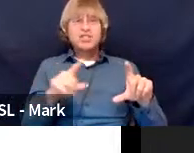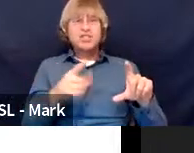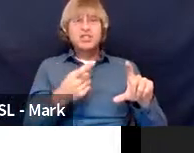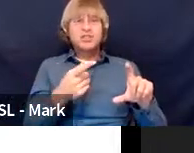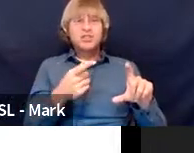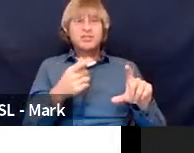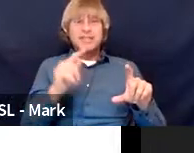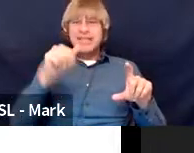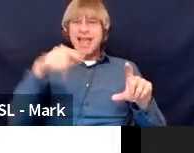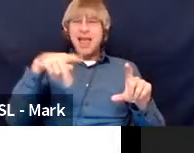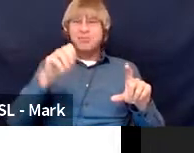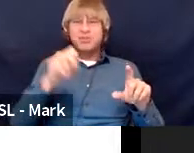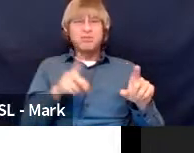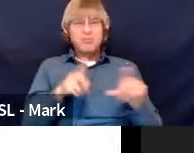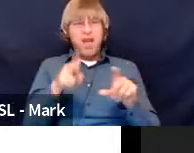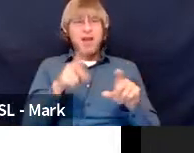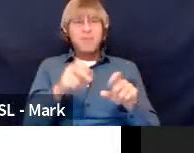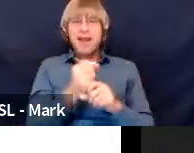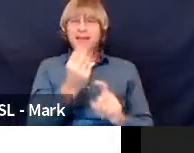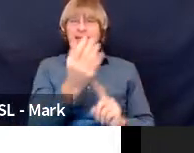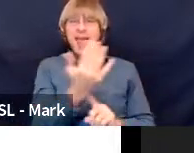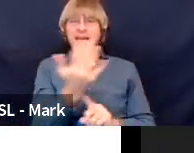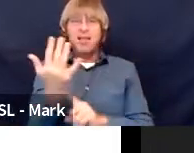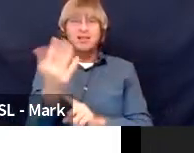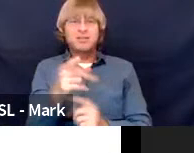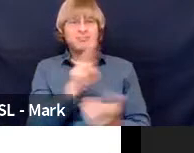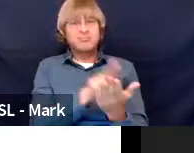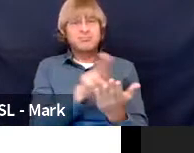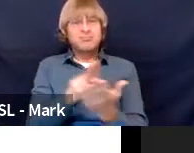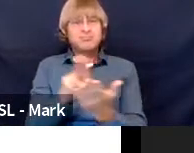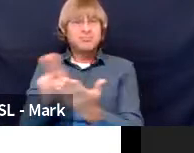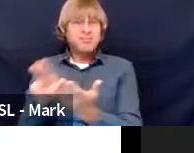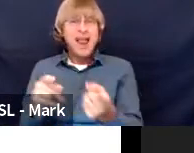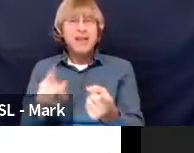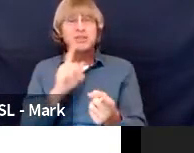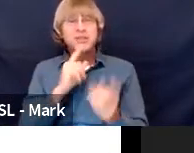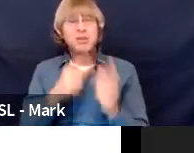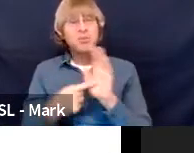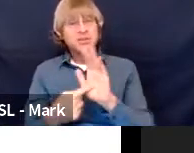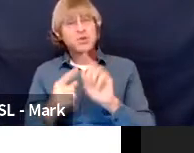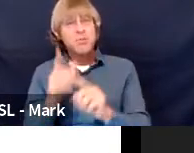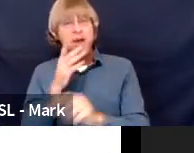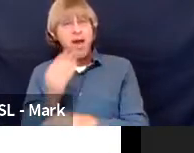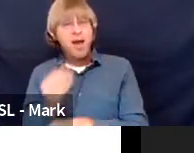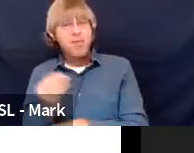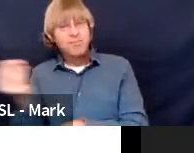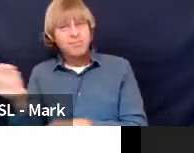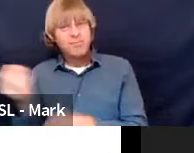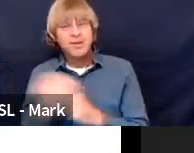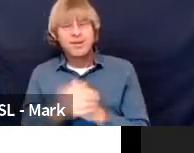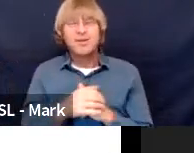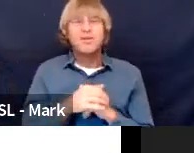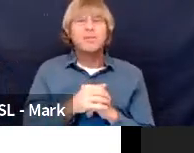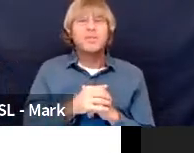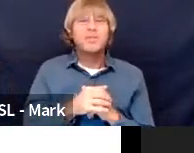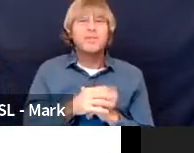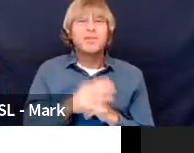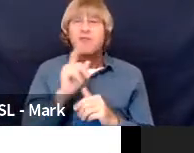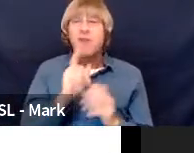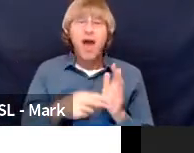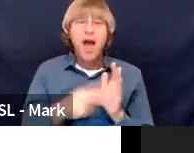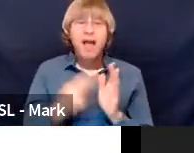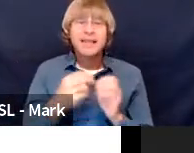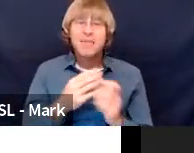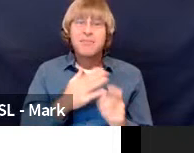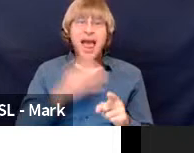washi tape, just cut to make candles. And he did this and he was presenting it to his mom. And honestly, in